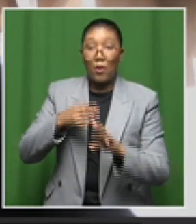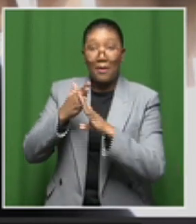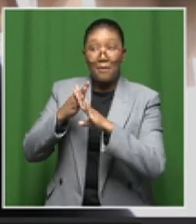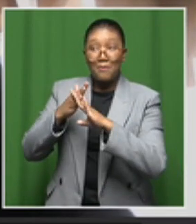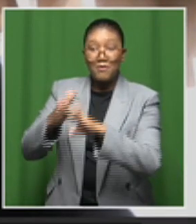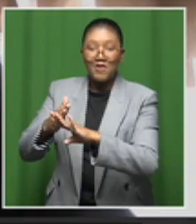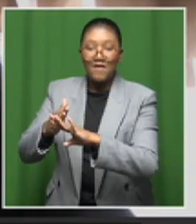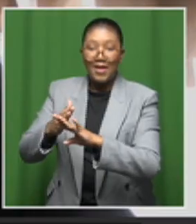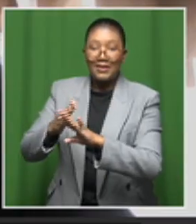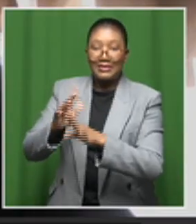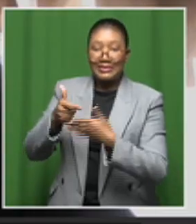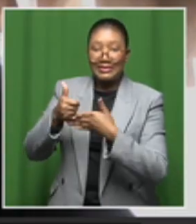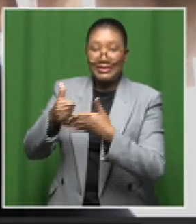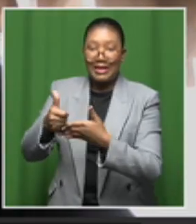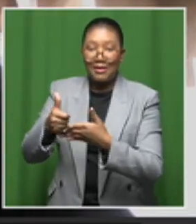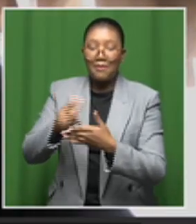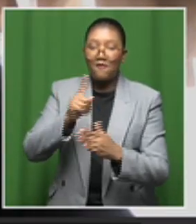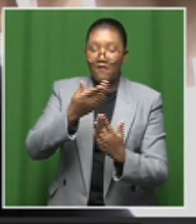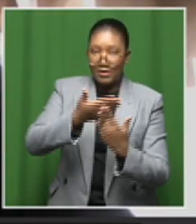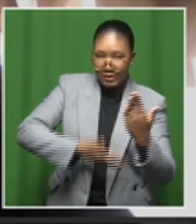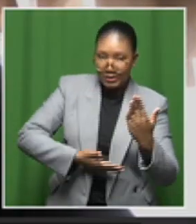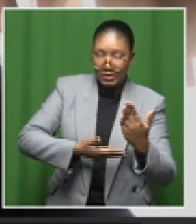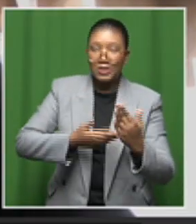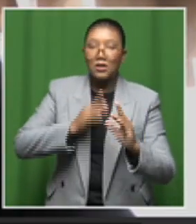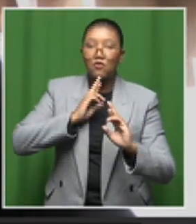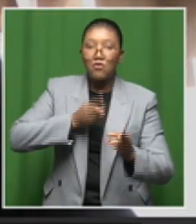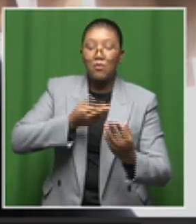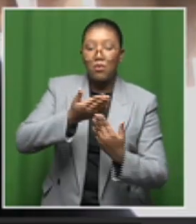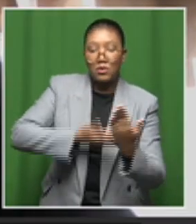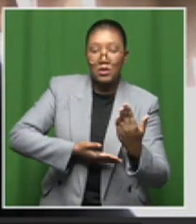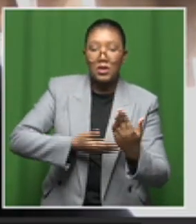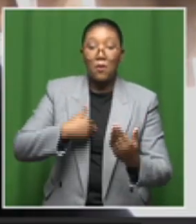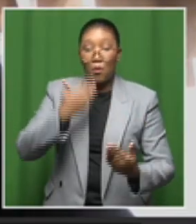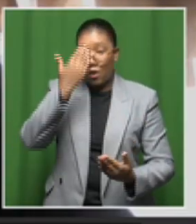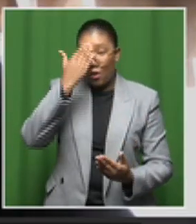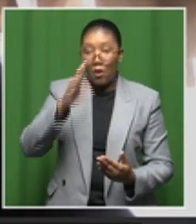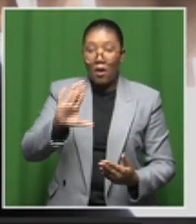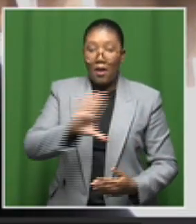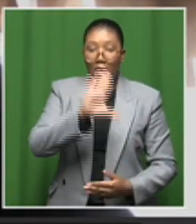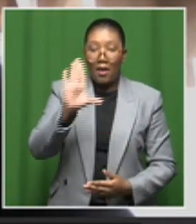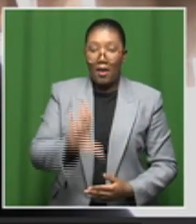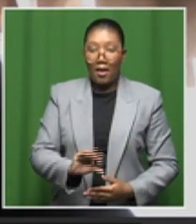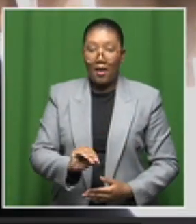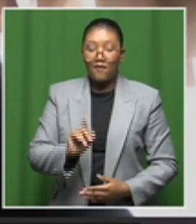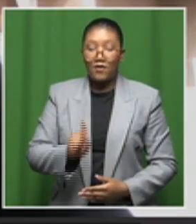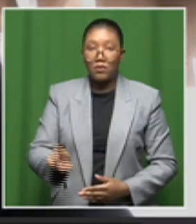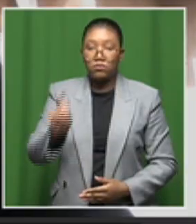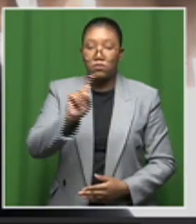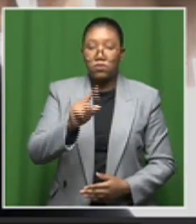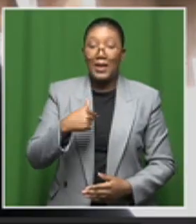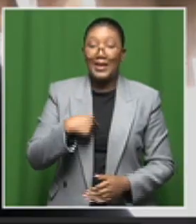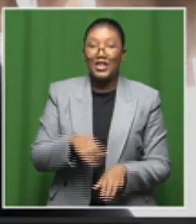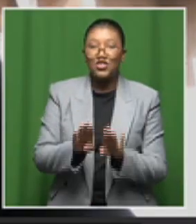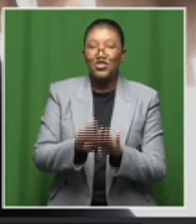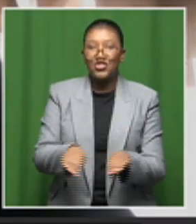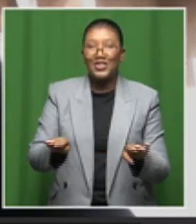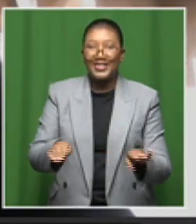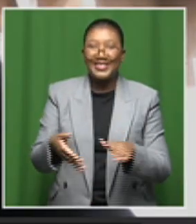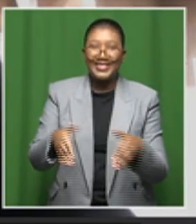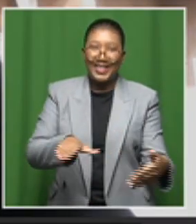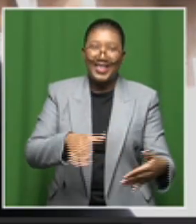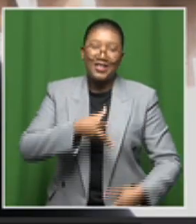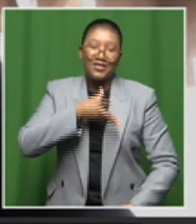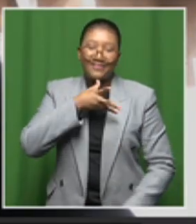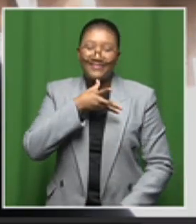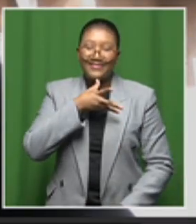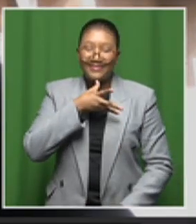must have these statistics. So we know that around the continent there's been deaths, primarily of children. You may have seen